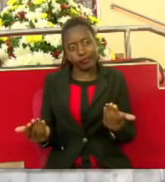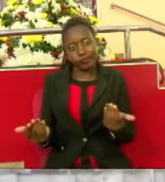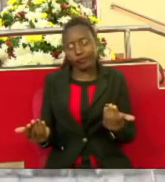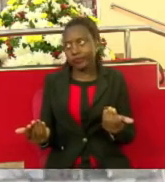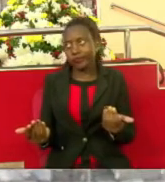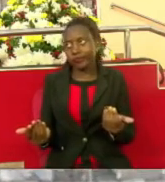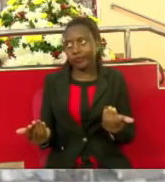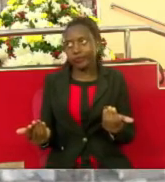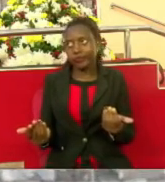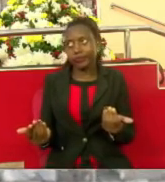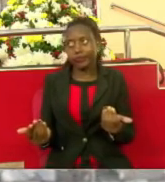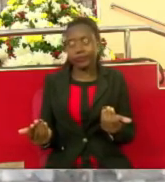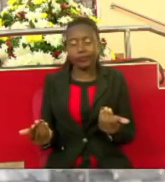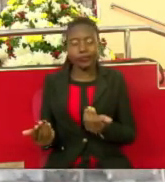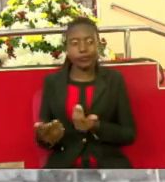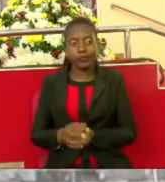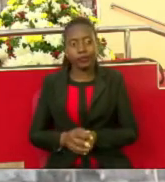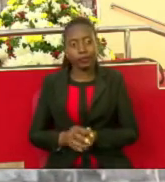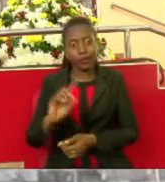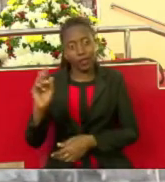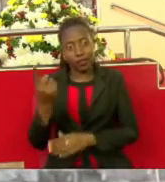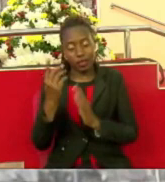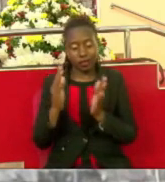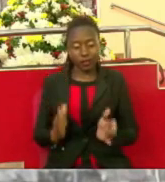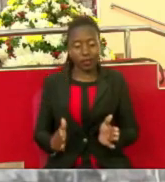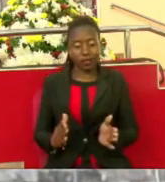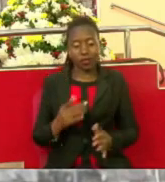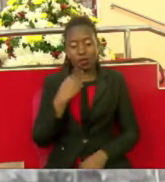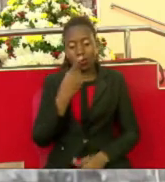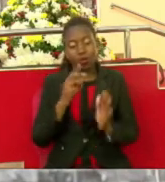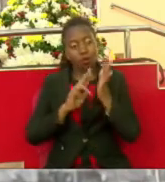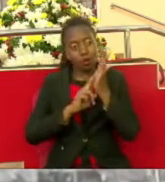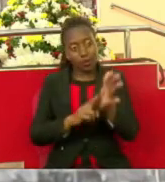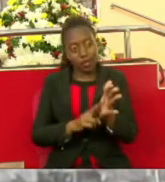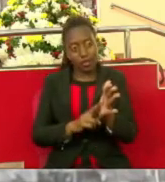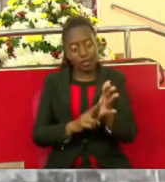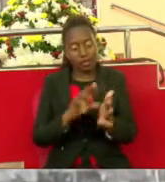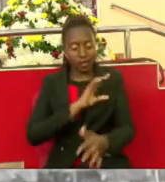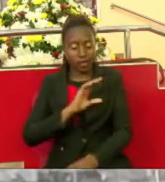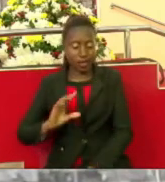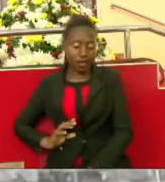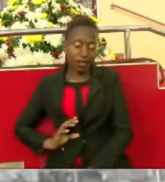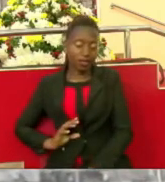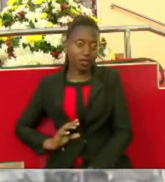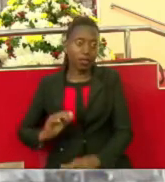The first person who represents Christ in their children, in your children's life is